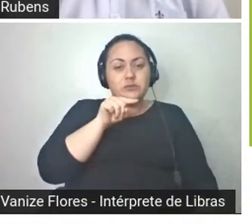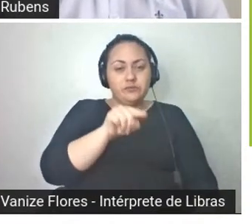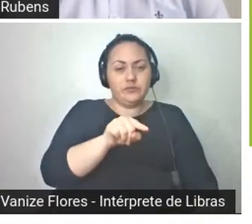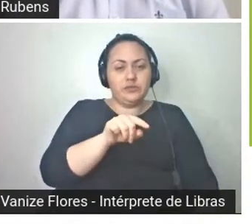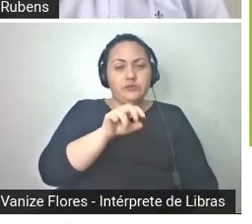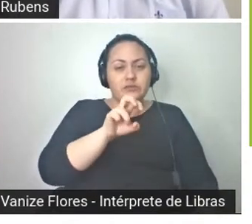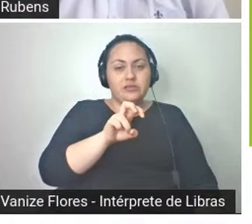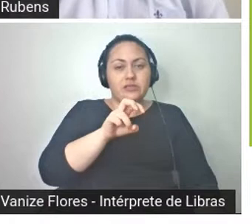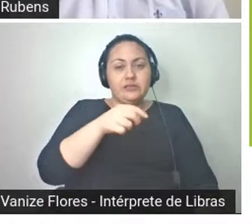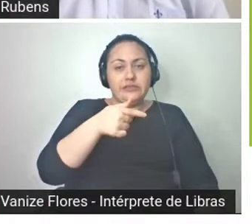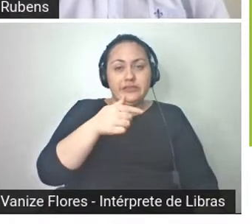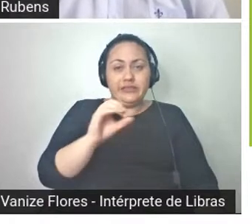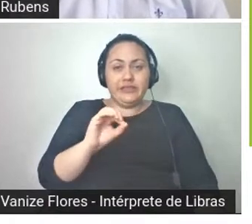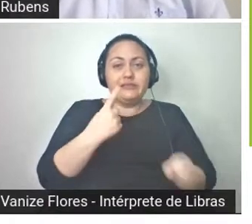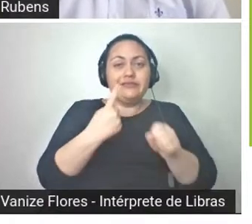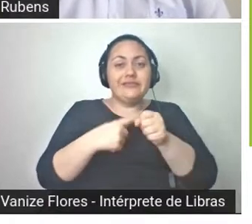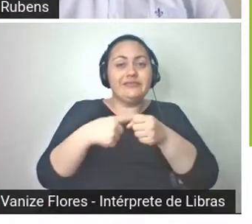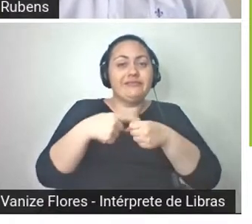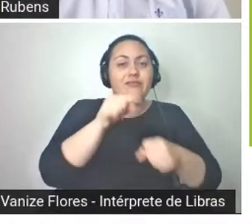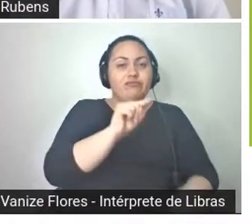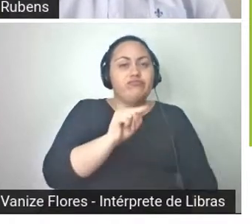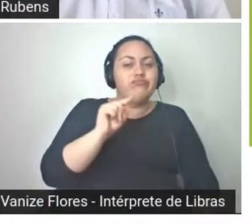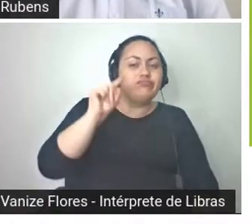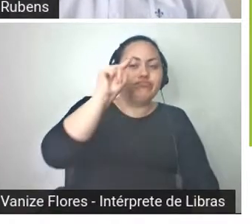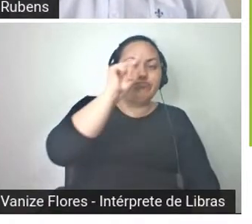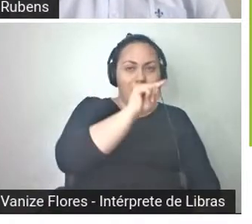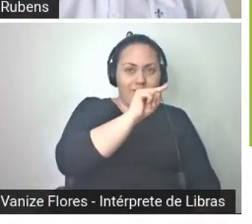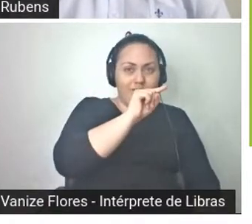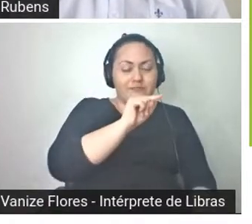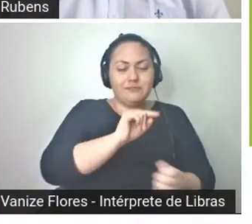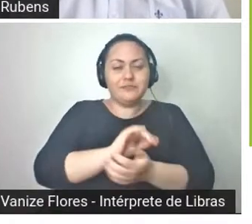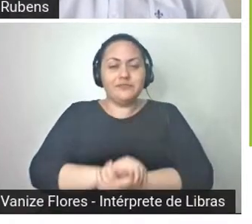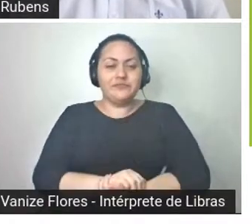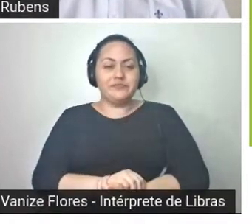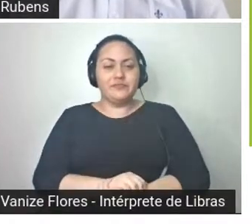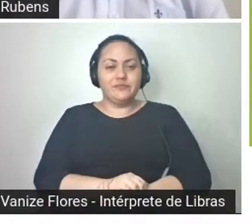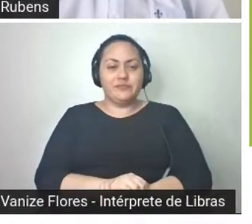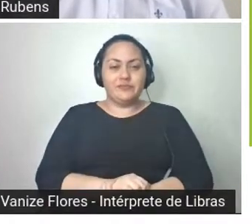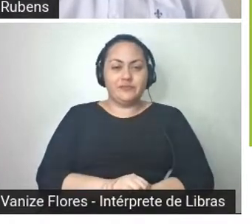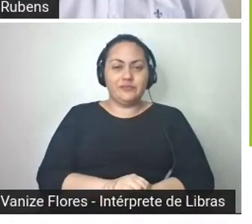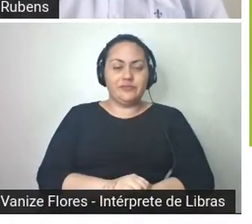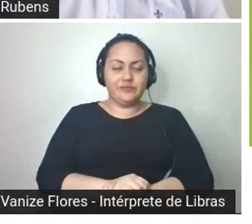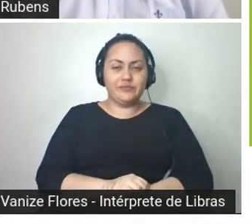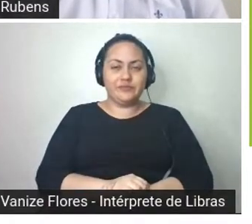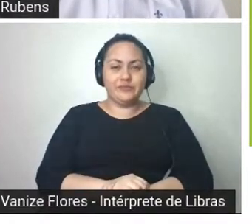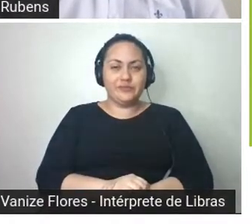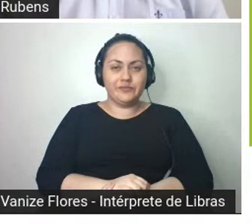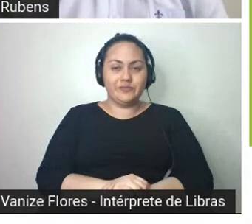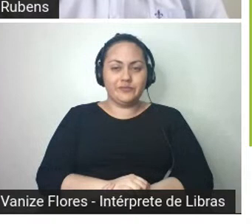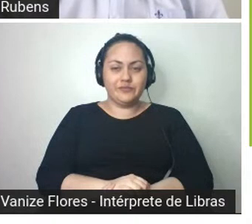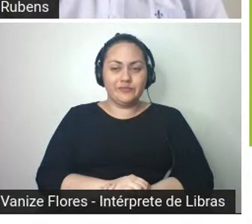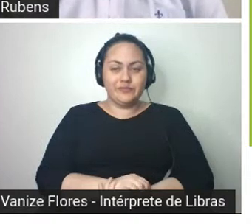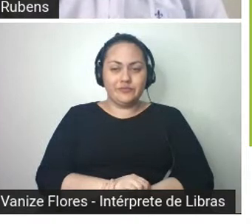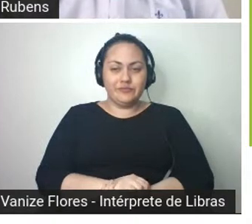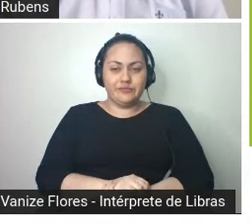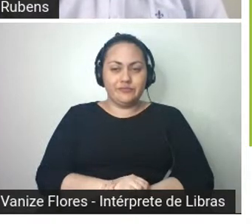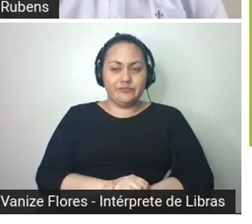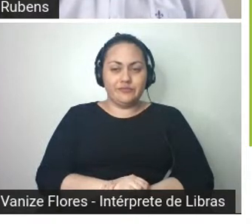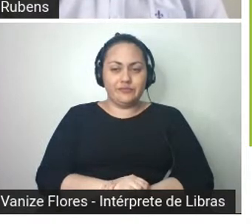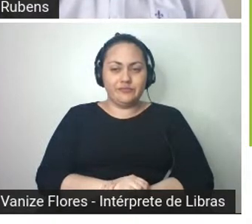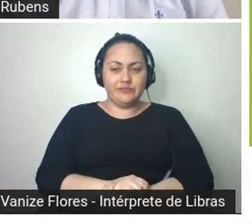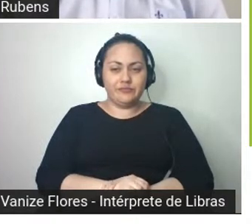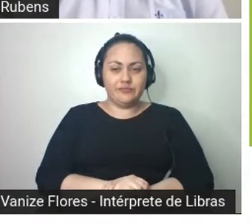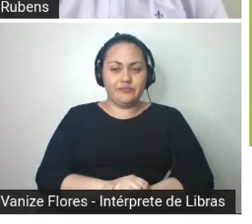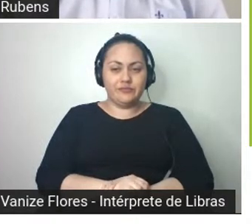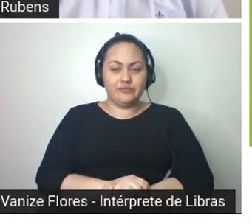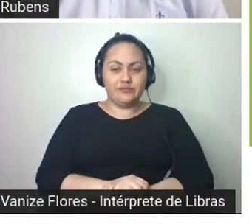5.570 municípios. In terms of political organization, we have a big difference.